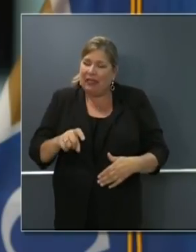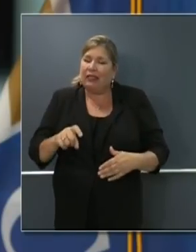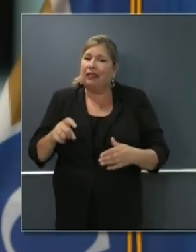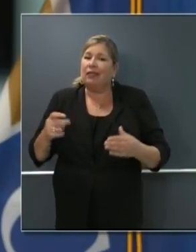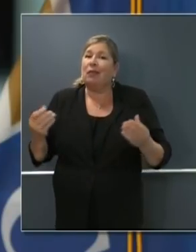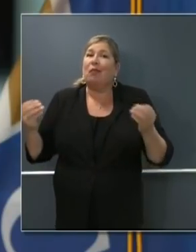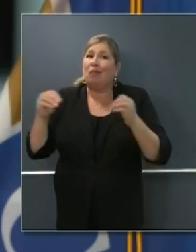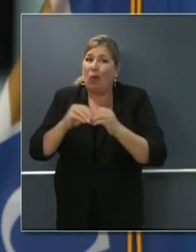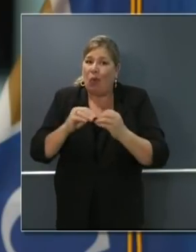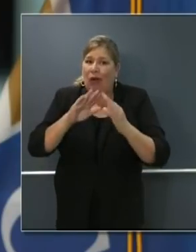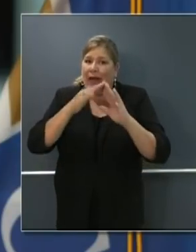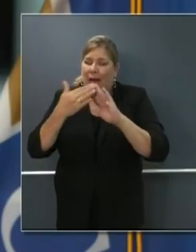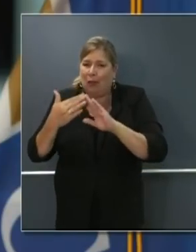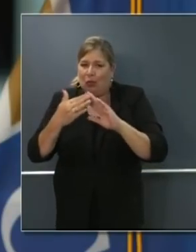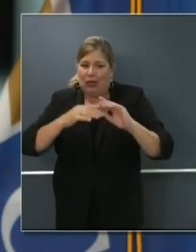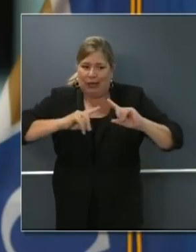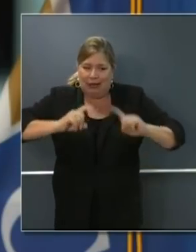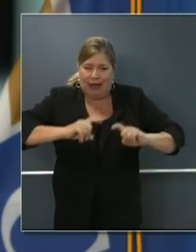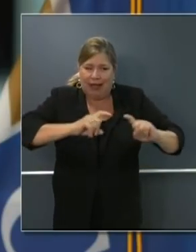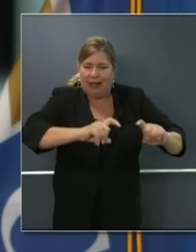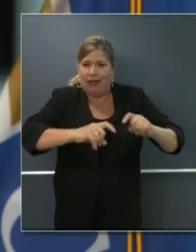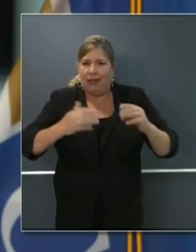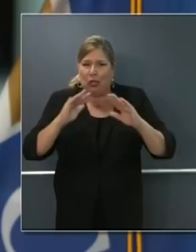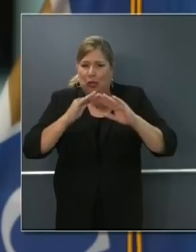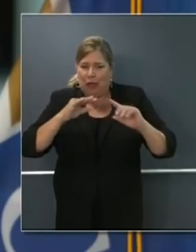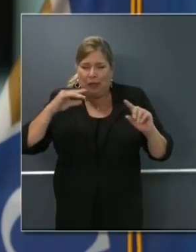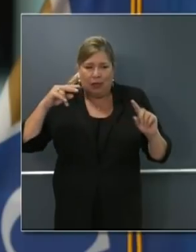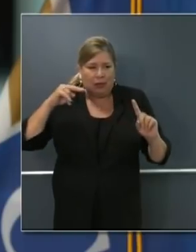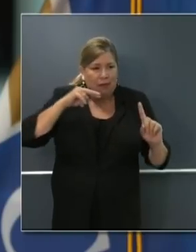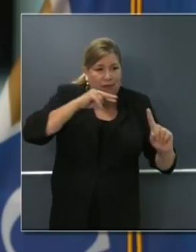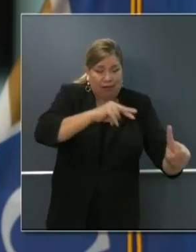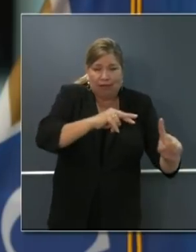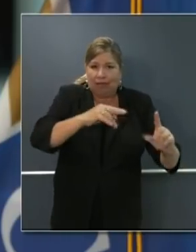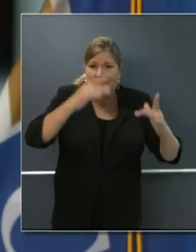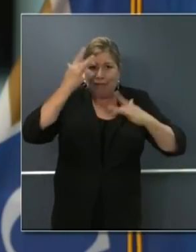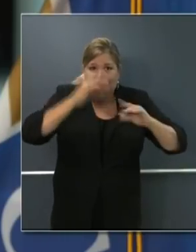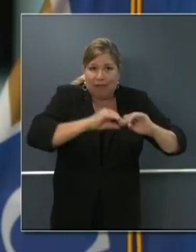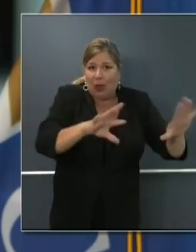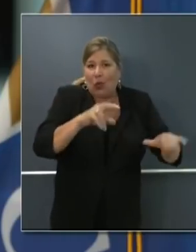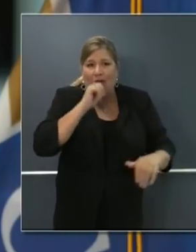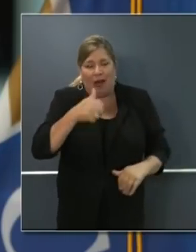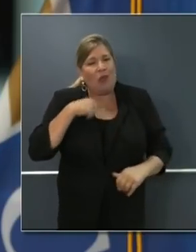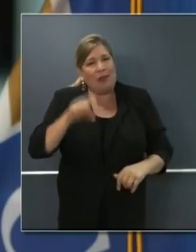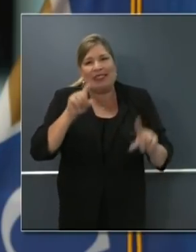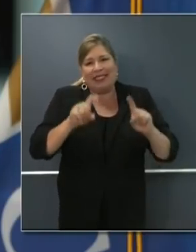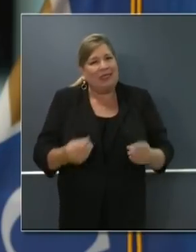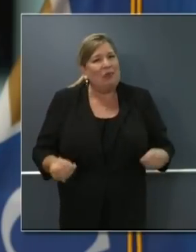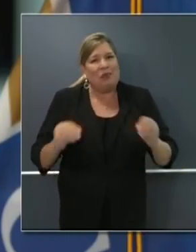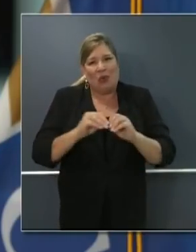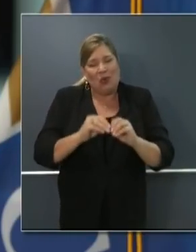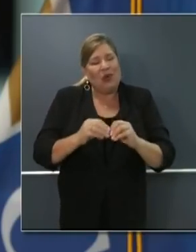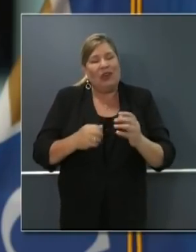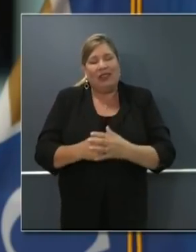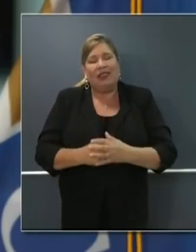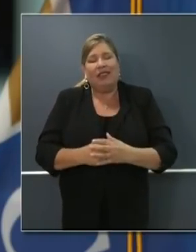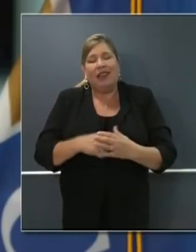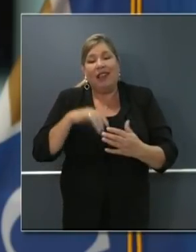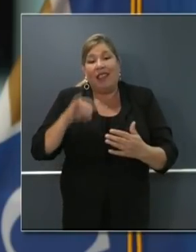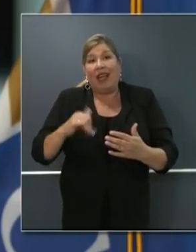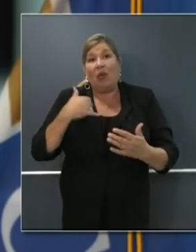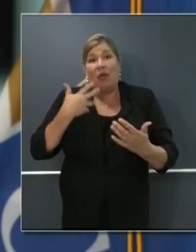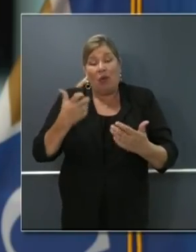community surveillance. That's the predicate of moving from phase 2 to phase 3 and expanding the portfolio of